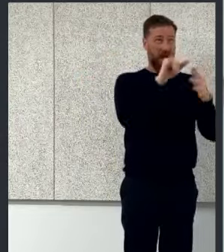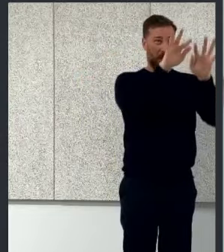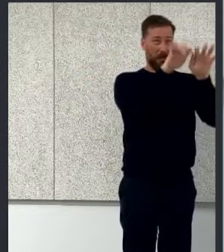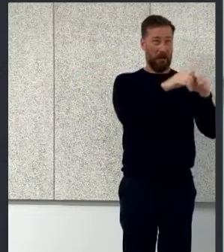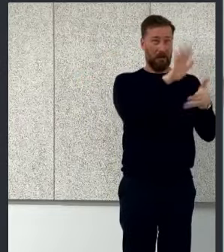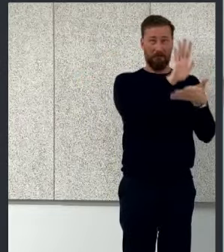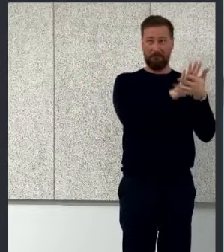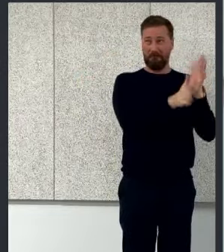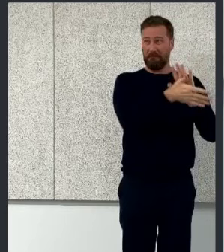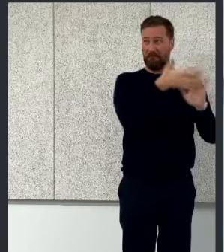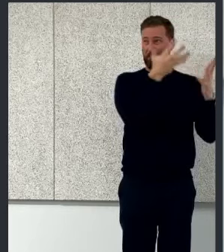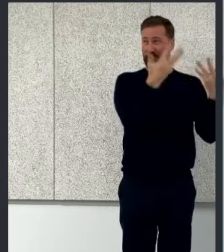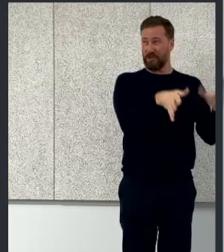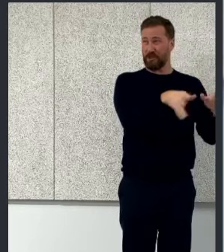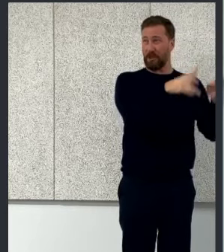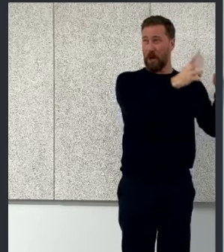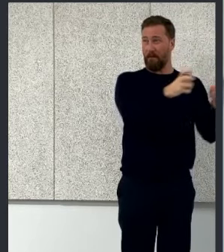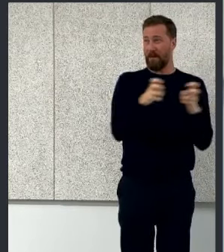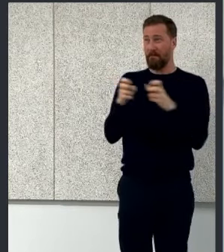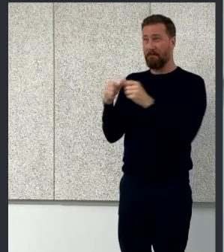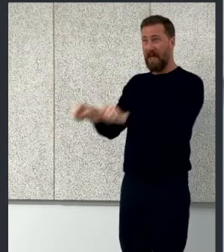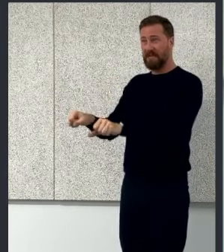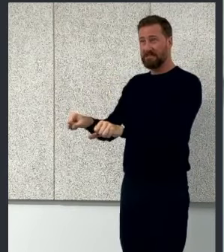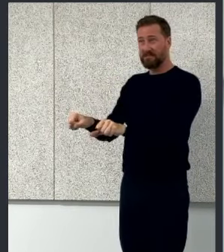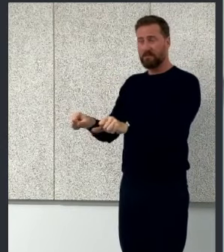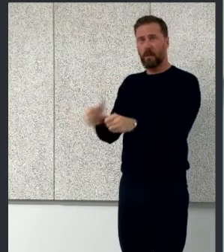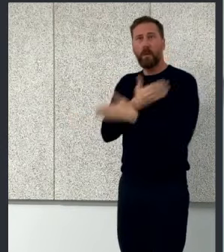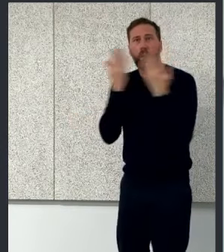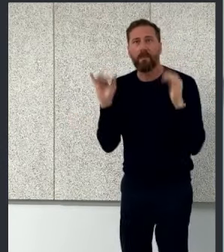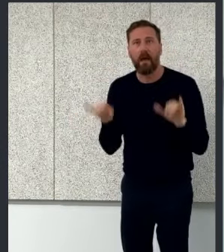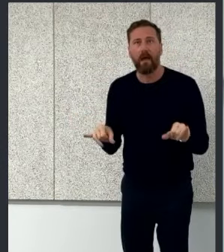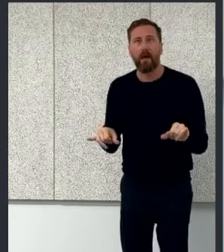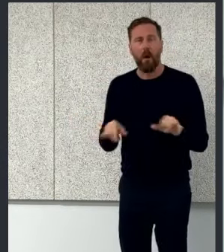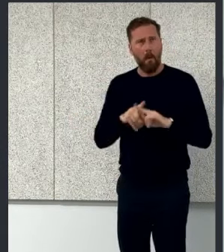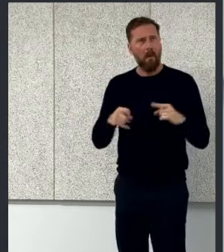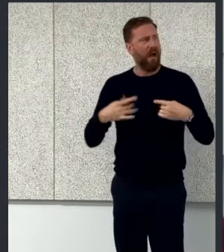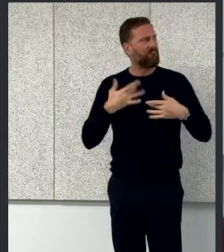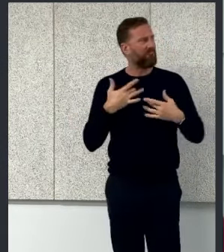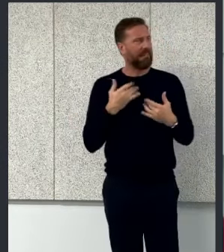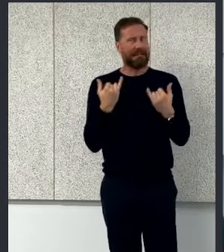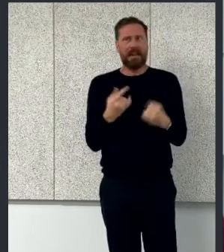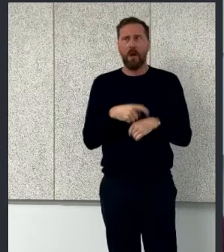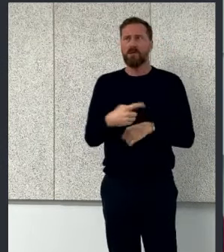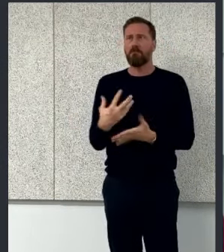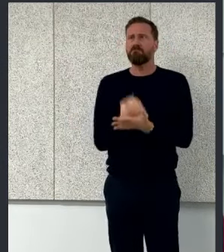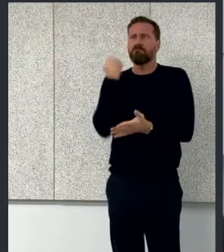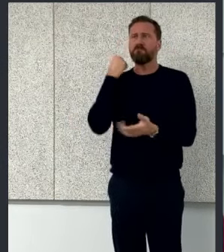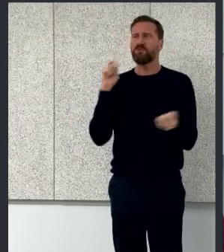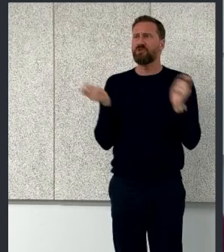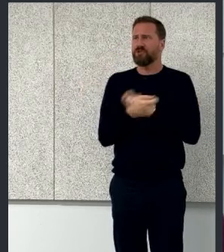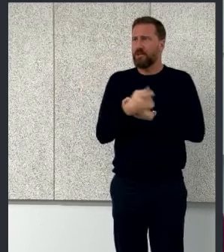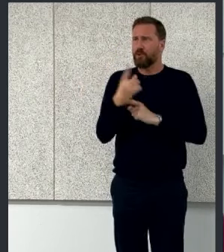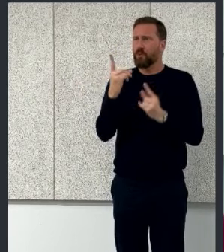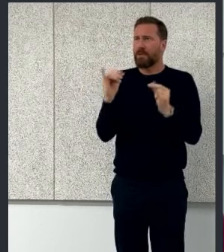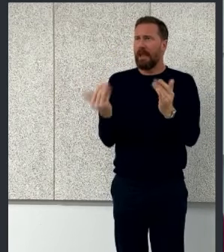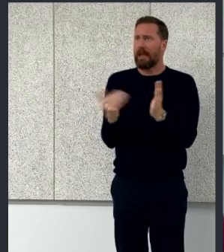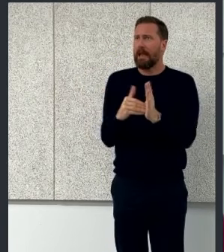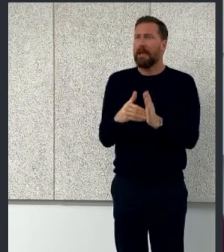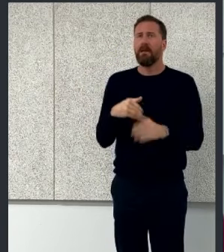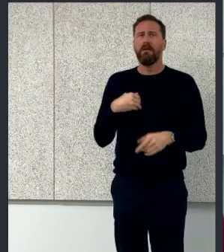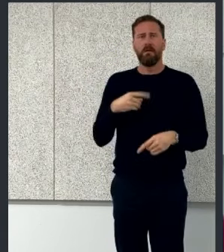think that, but I think you're right, Emily, like, it's time again. You know, if these are yeah. kind of circular